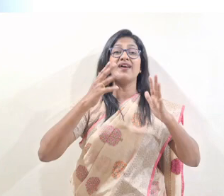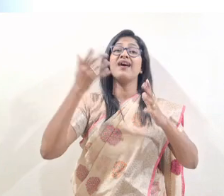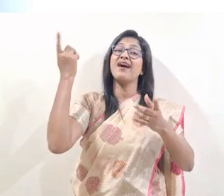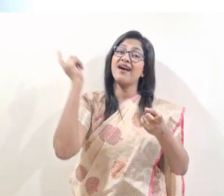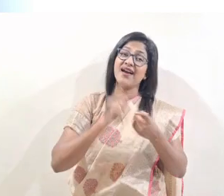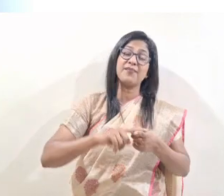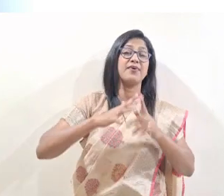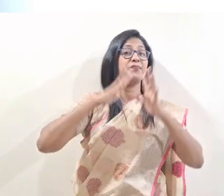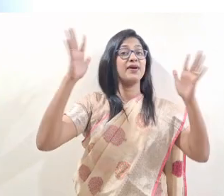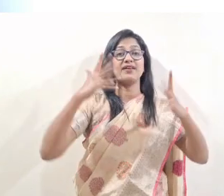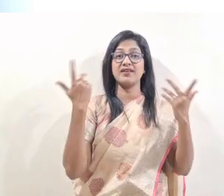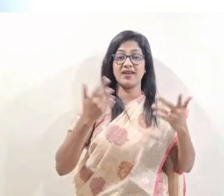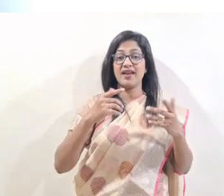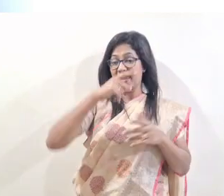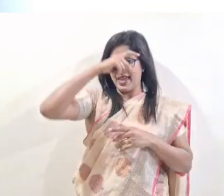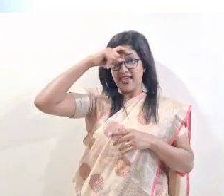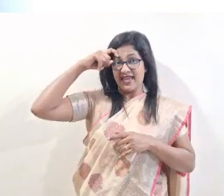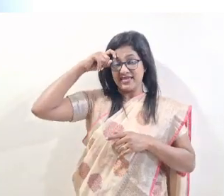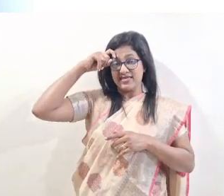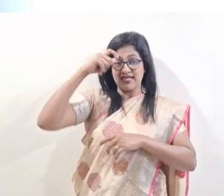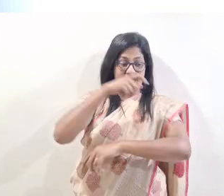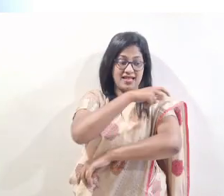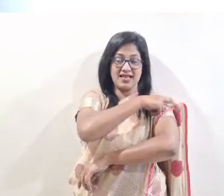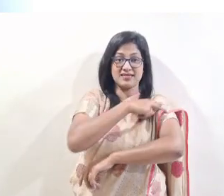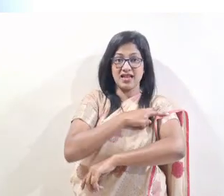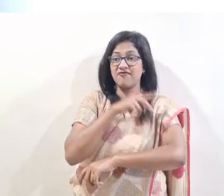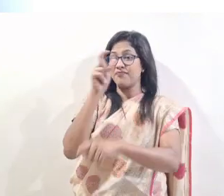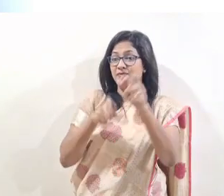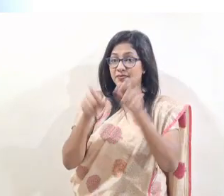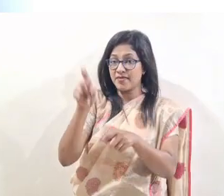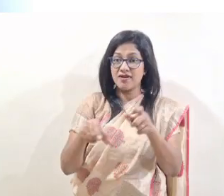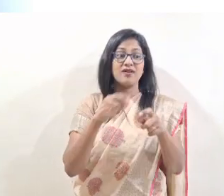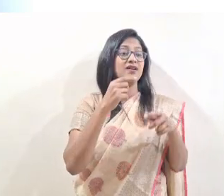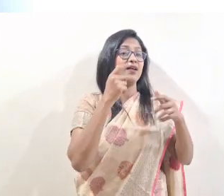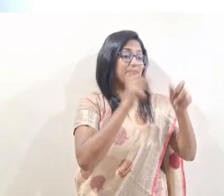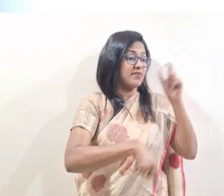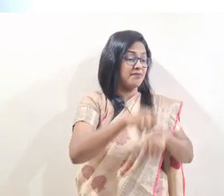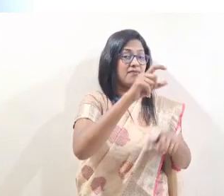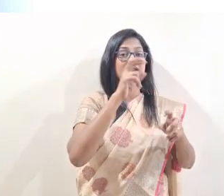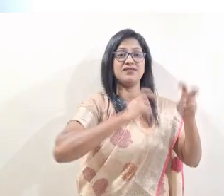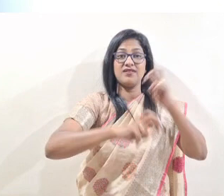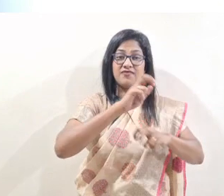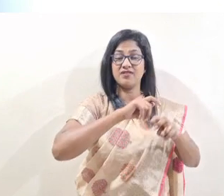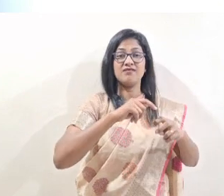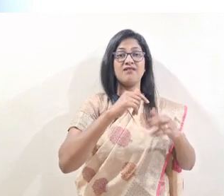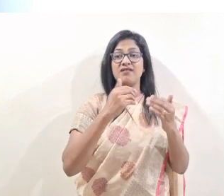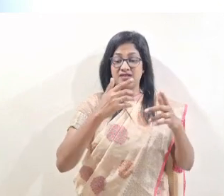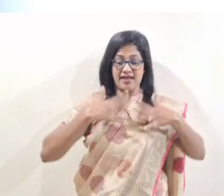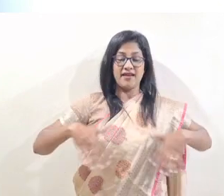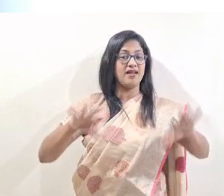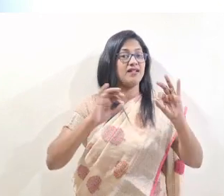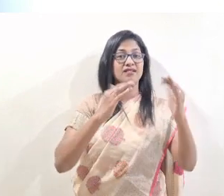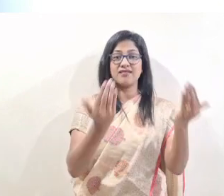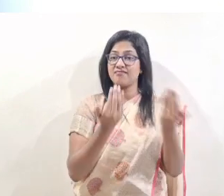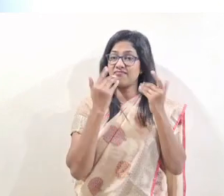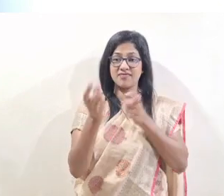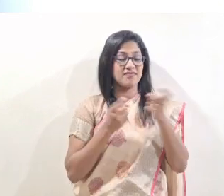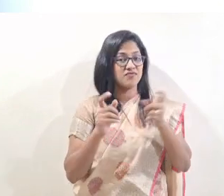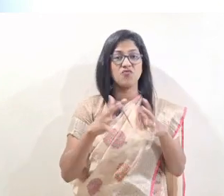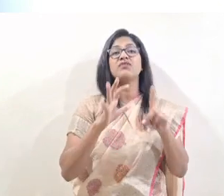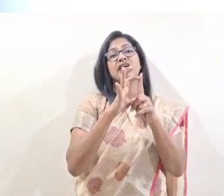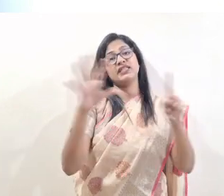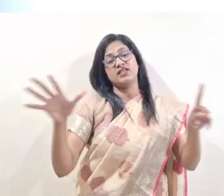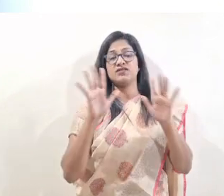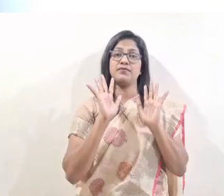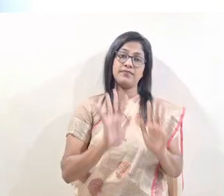happened is if the health of the employees and passengers could not have been controlled, then that could have made a very disastrous plan for